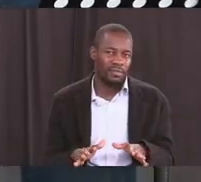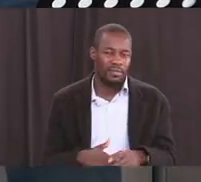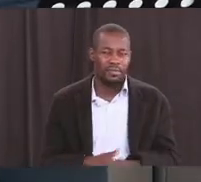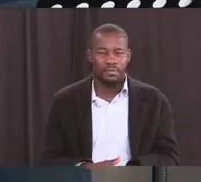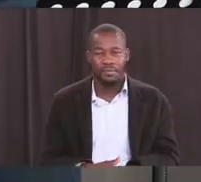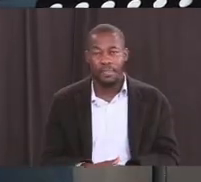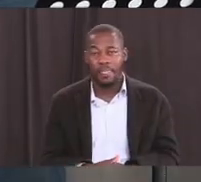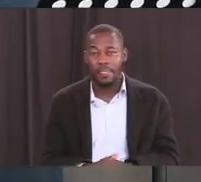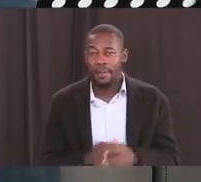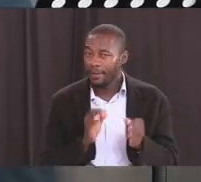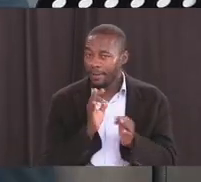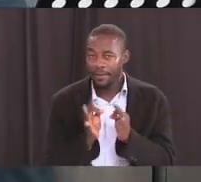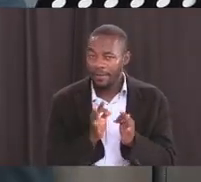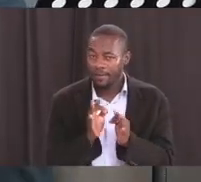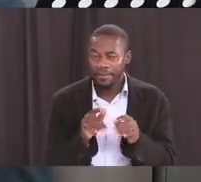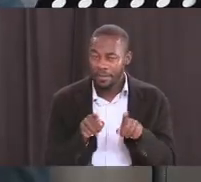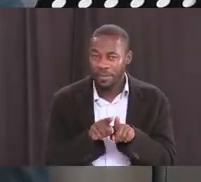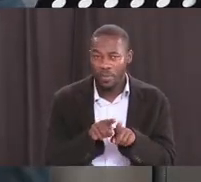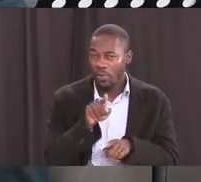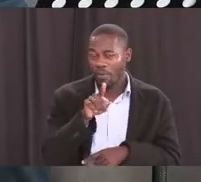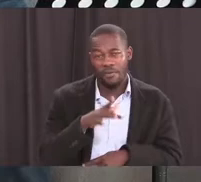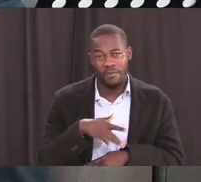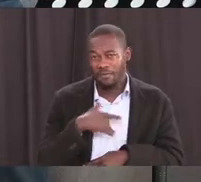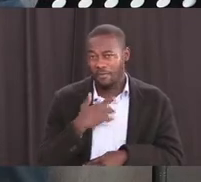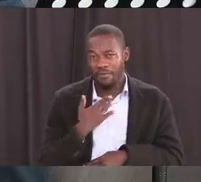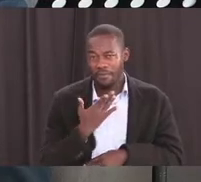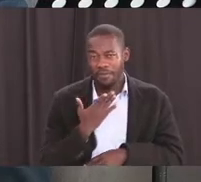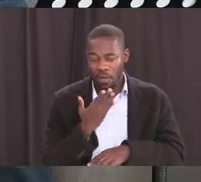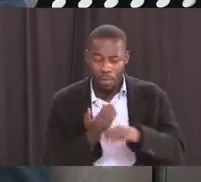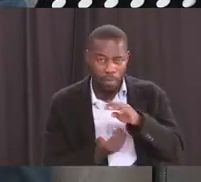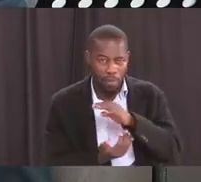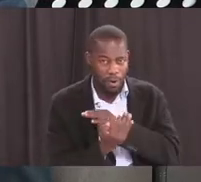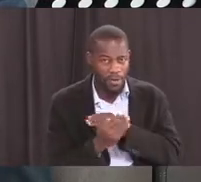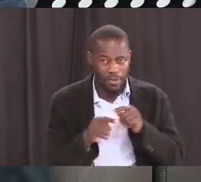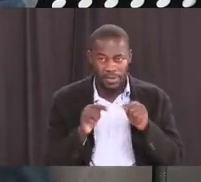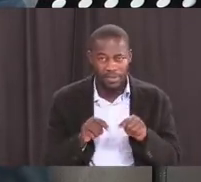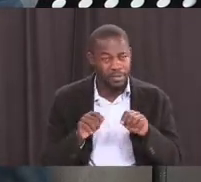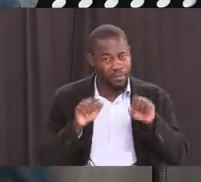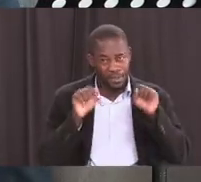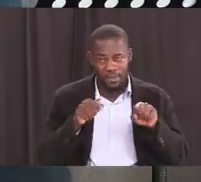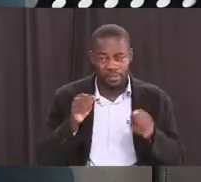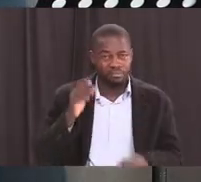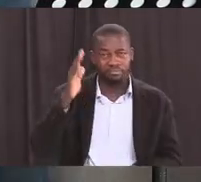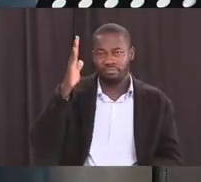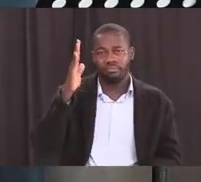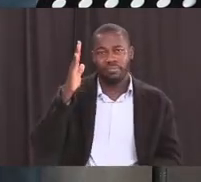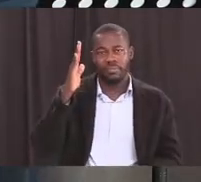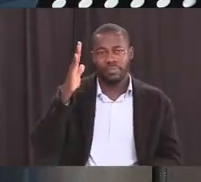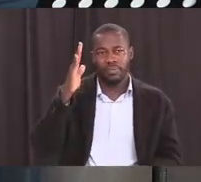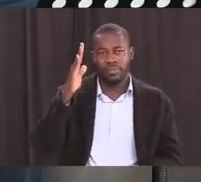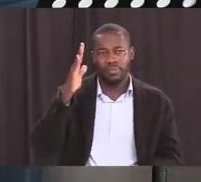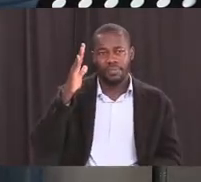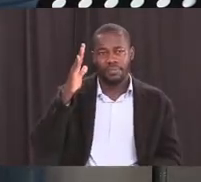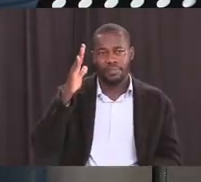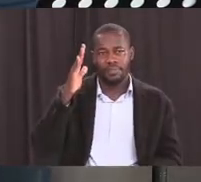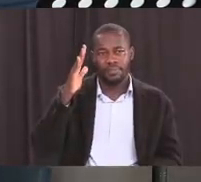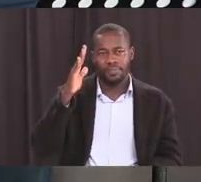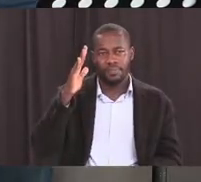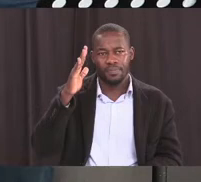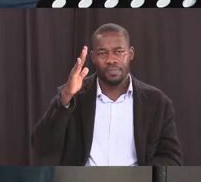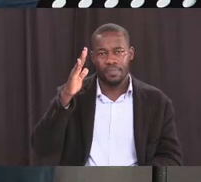If that's something that you're feeling this morning, I want you to slip up your hand. If that's you.